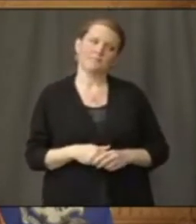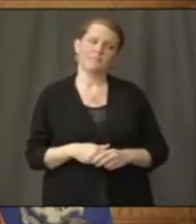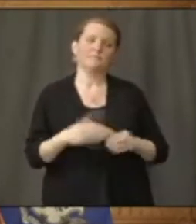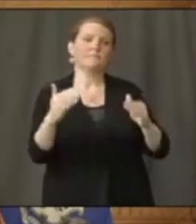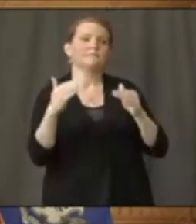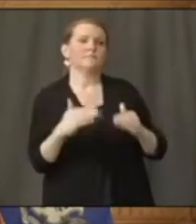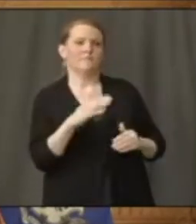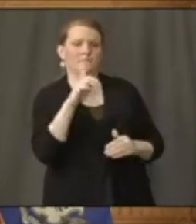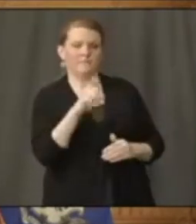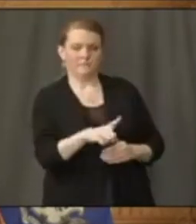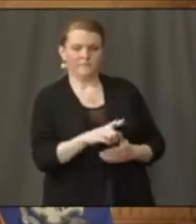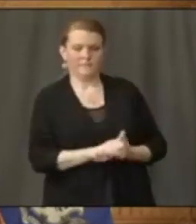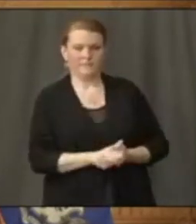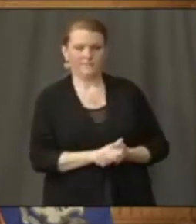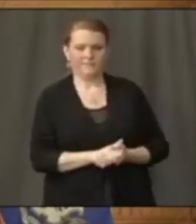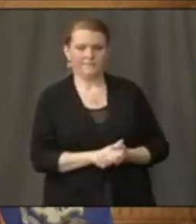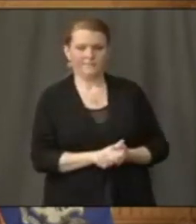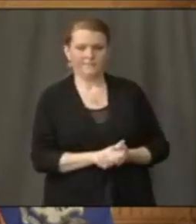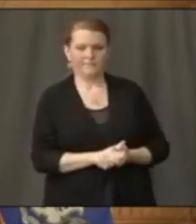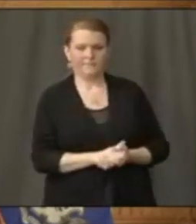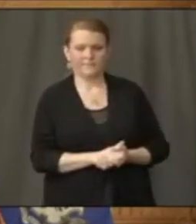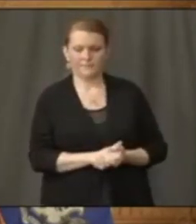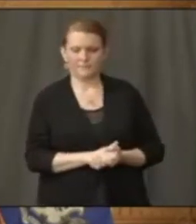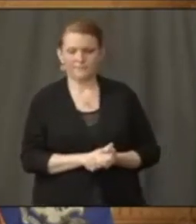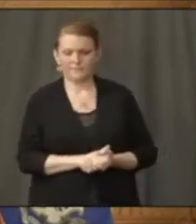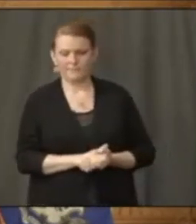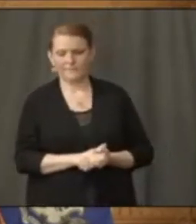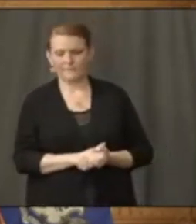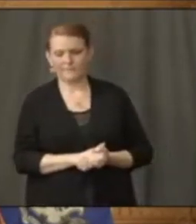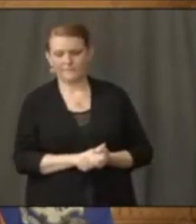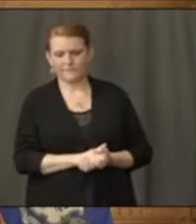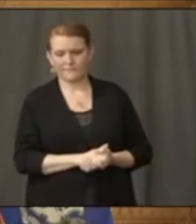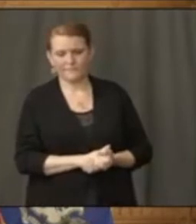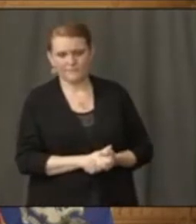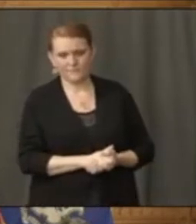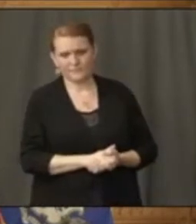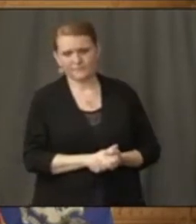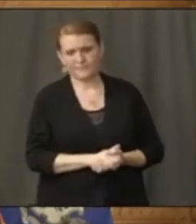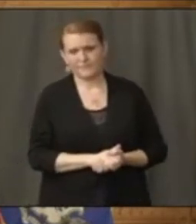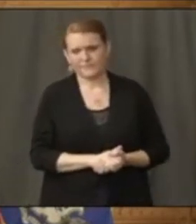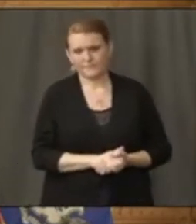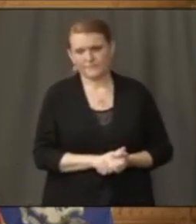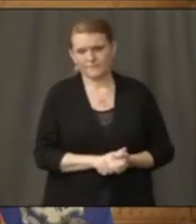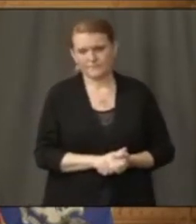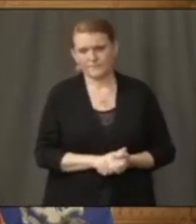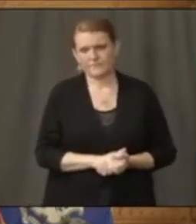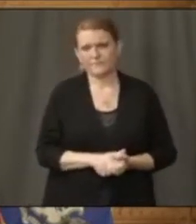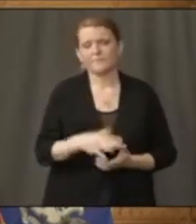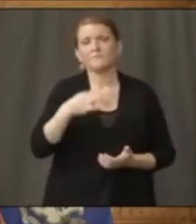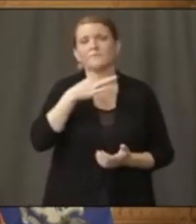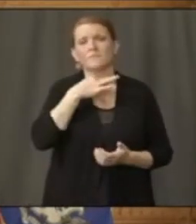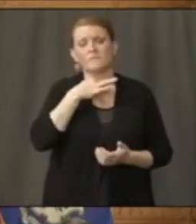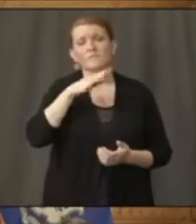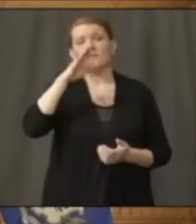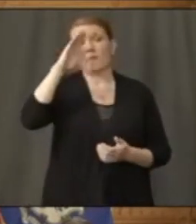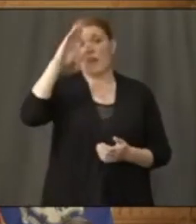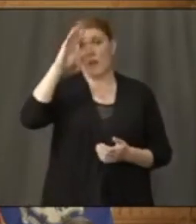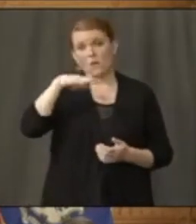Good afternoon. Governor, the two casinos are certainly working on their own reopening strategy and